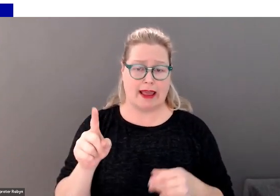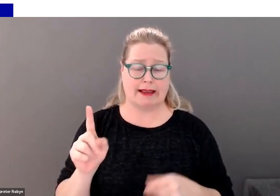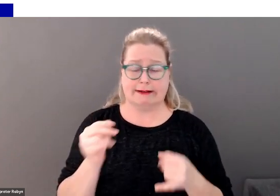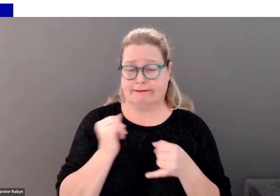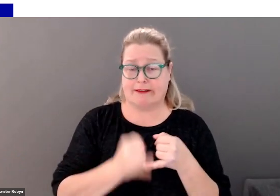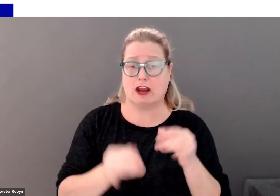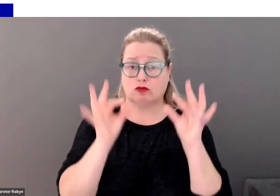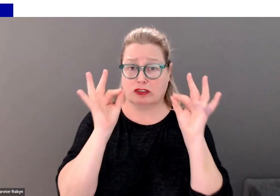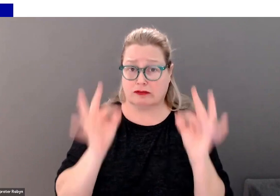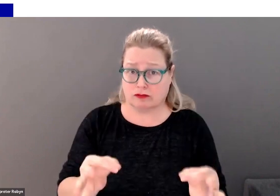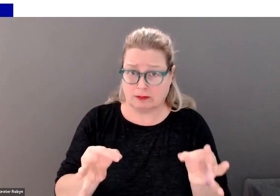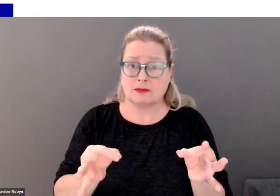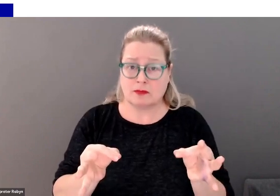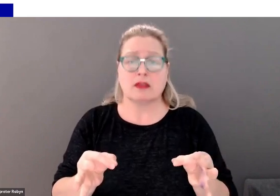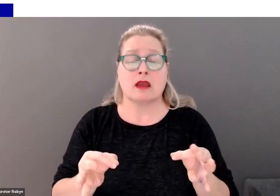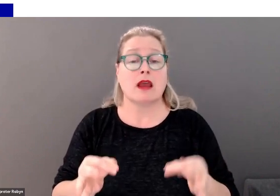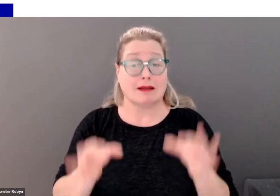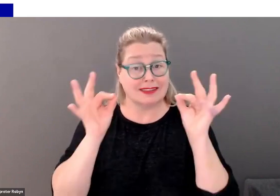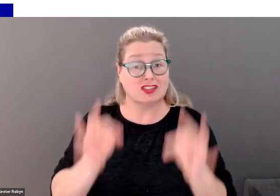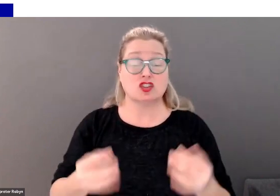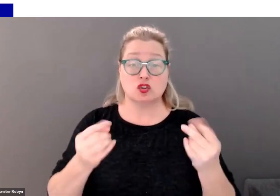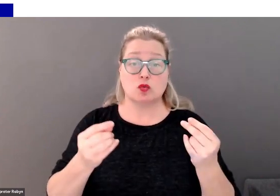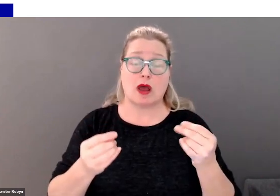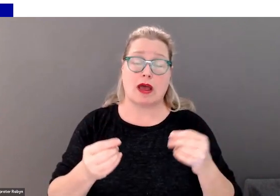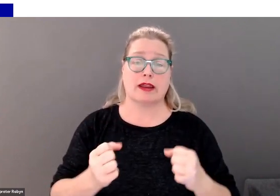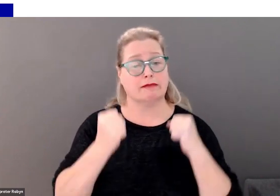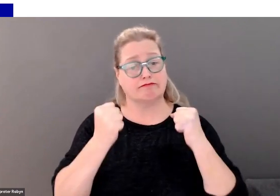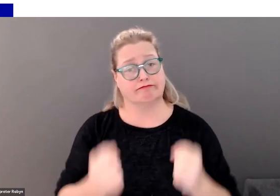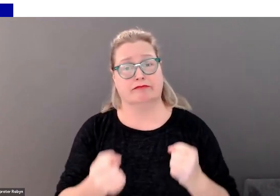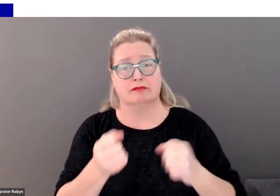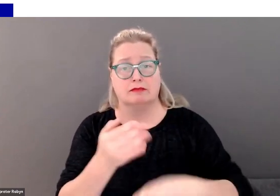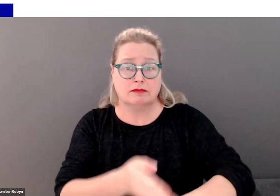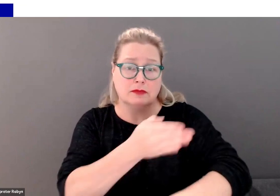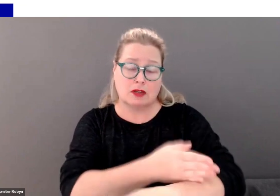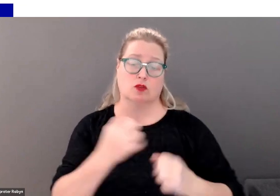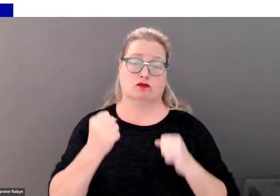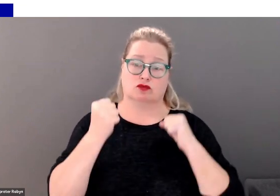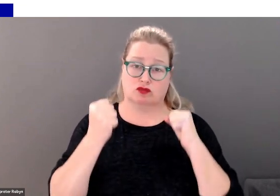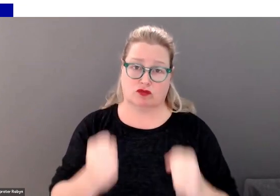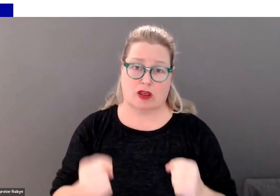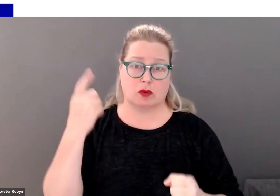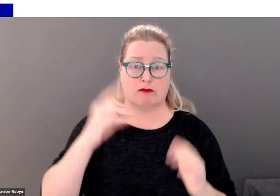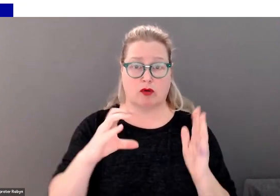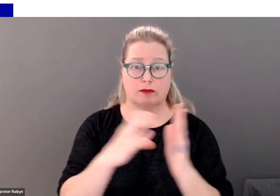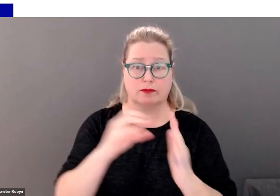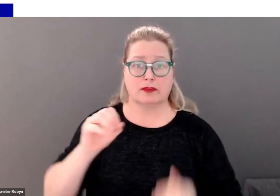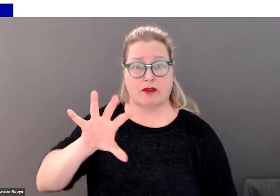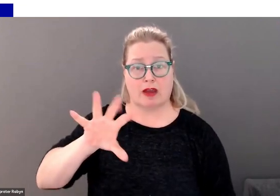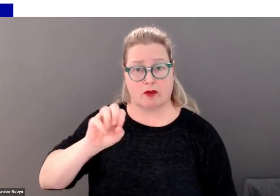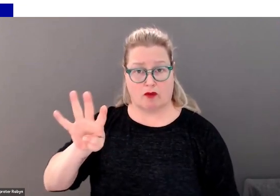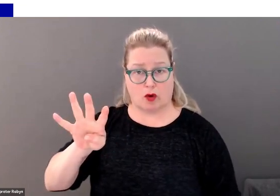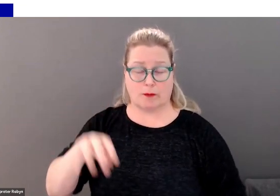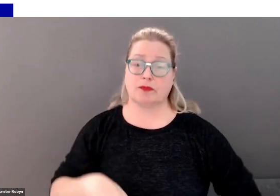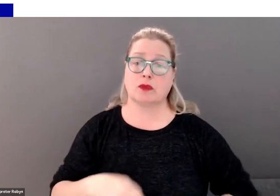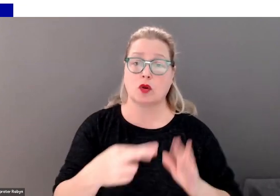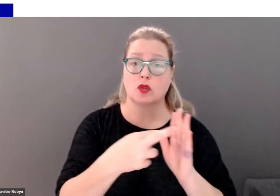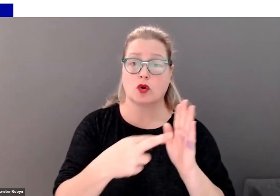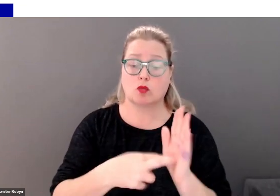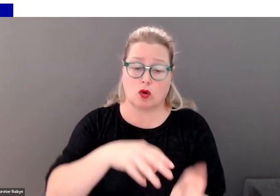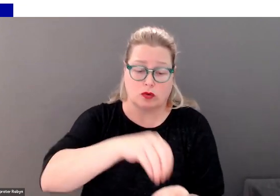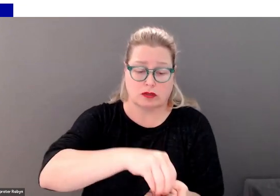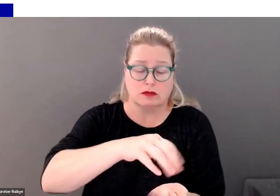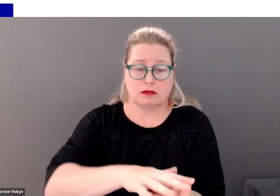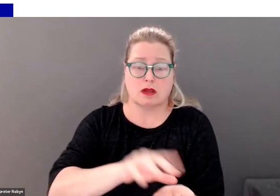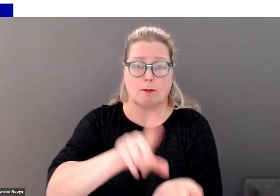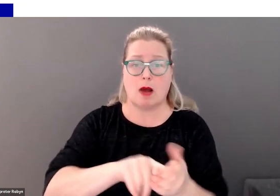rule strengthens civil rights protections for people with disabilities under Section 504. The rule was officially published in the Federal Register on May